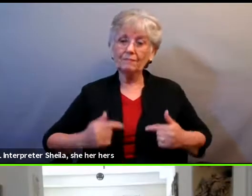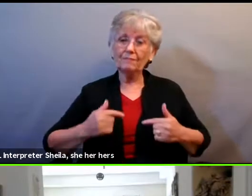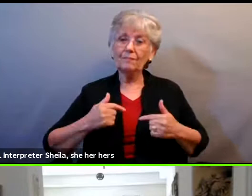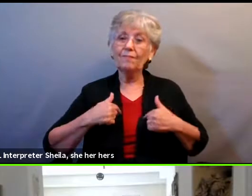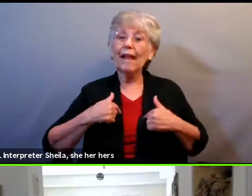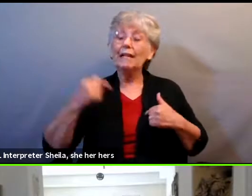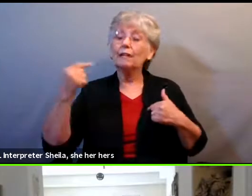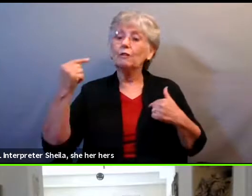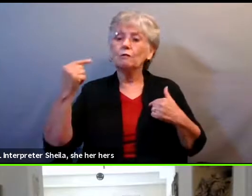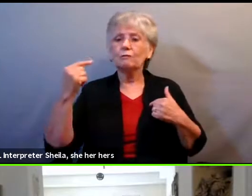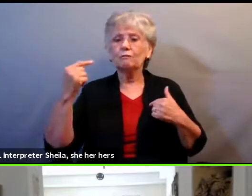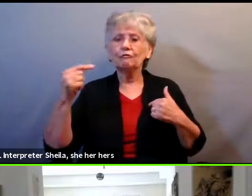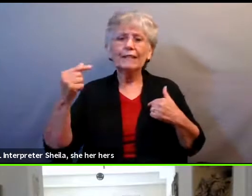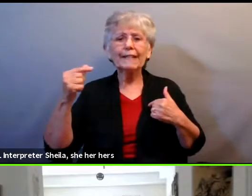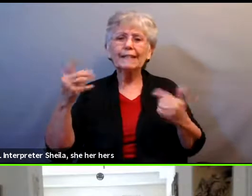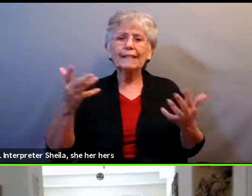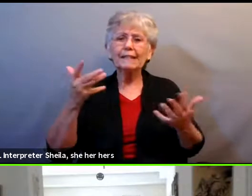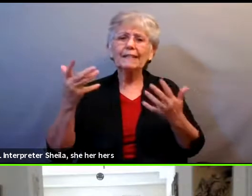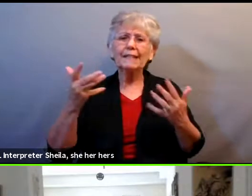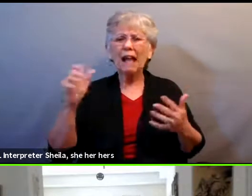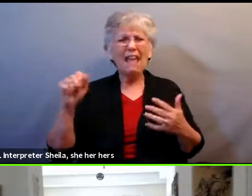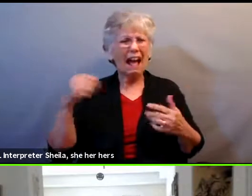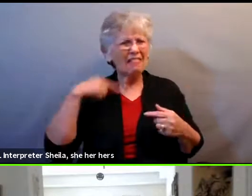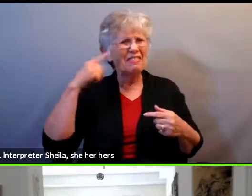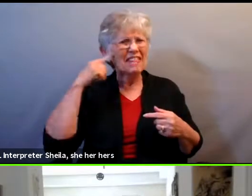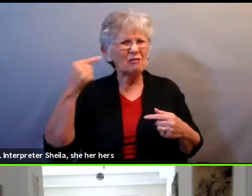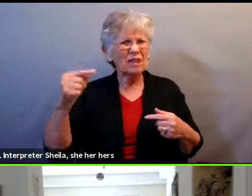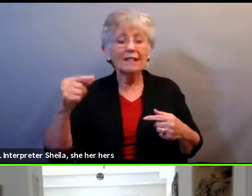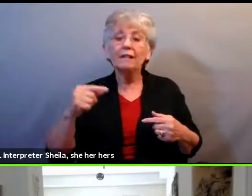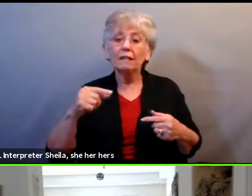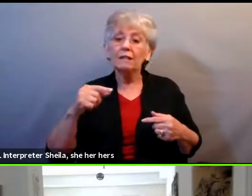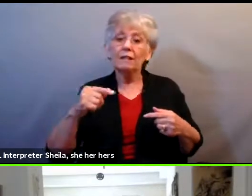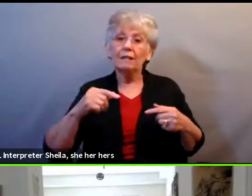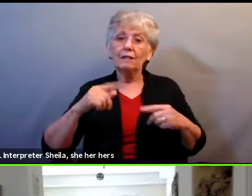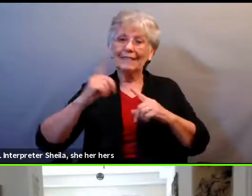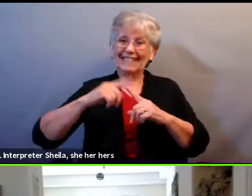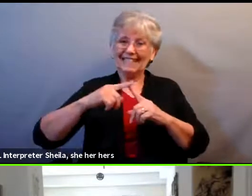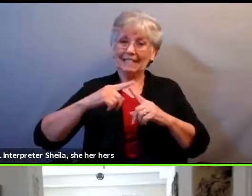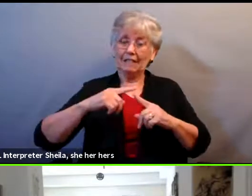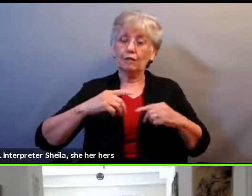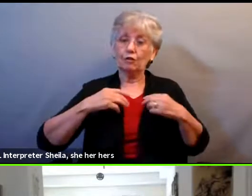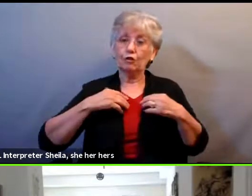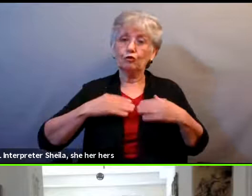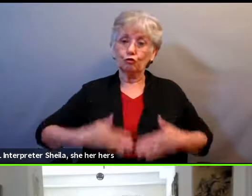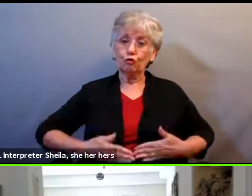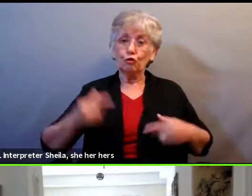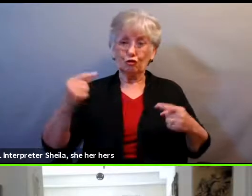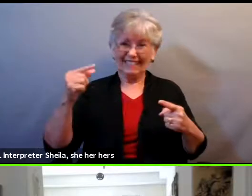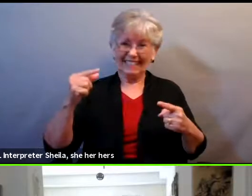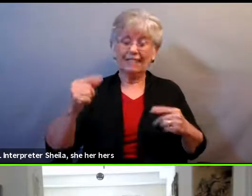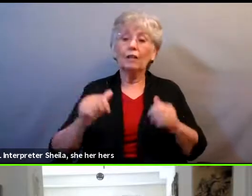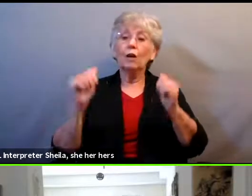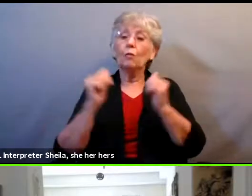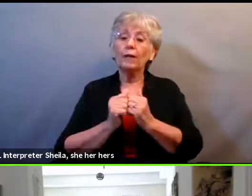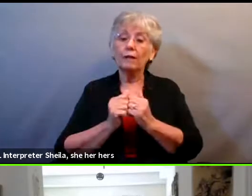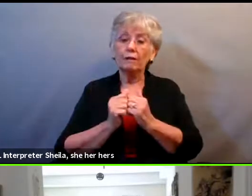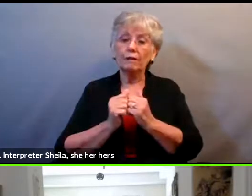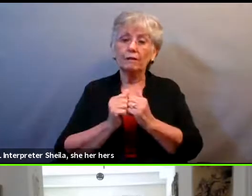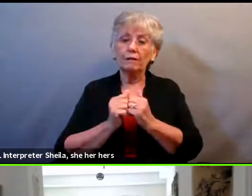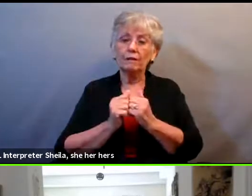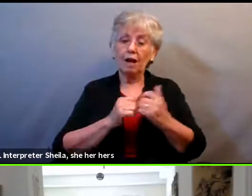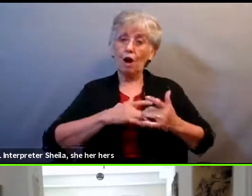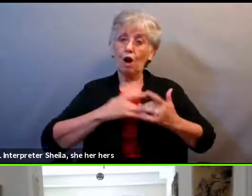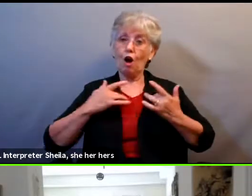green I think it's green, t-shirt with a